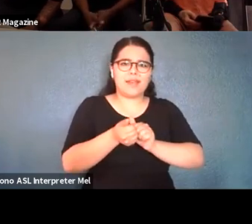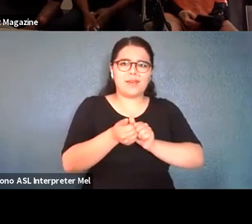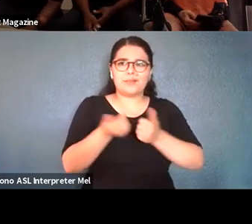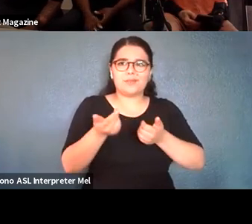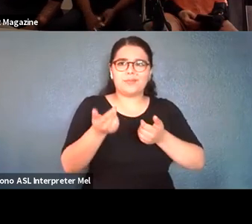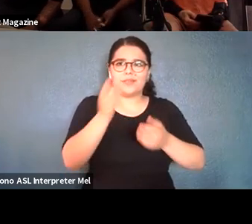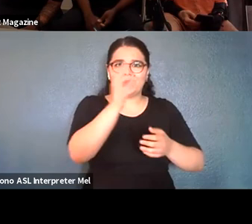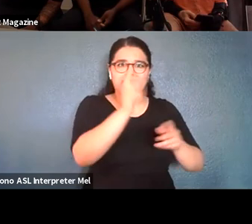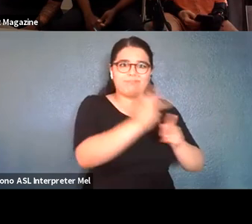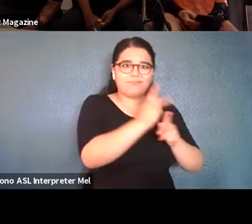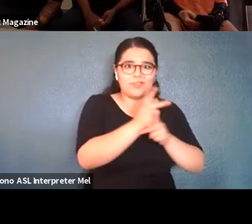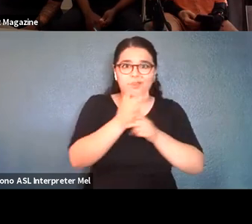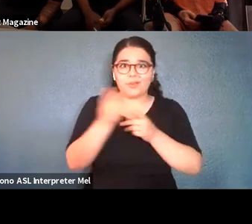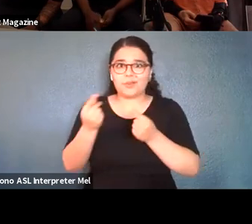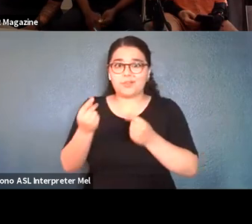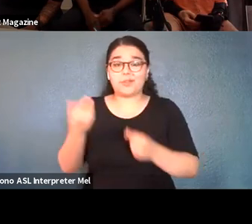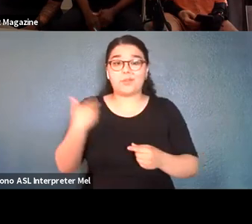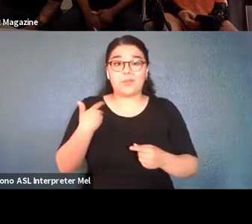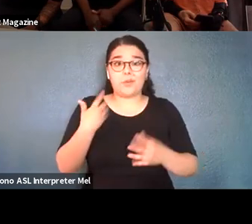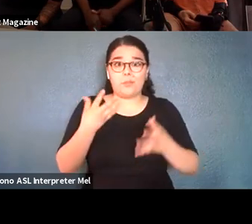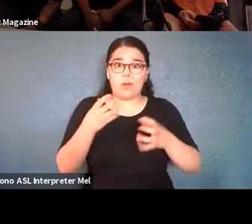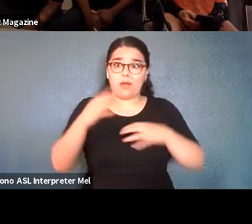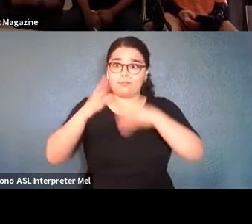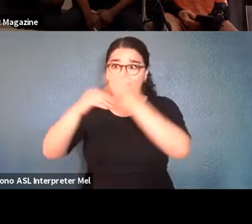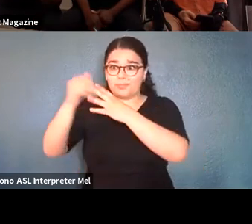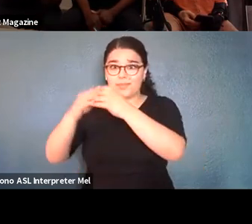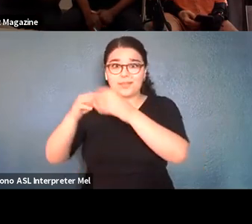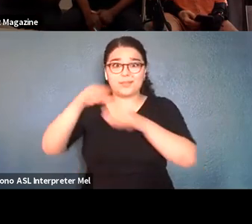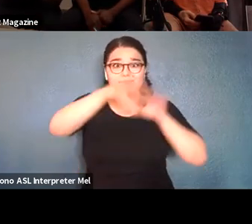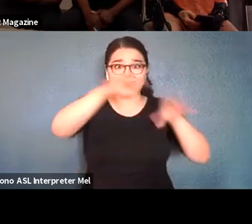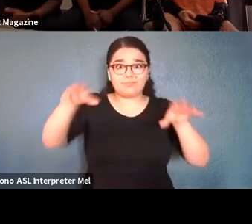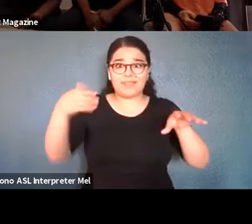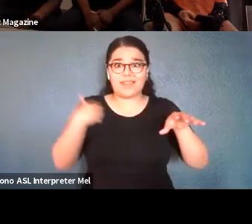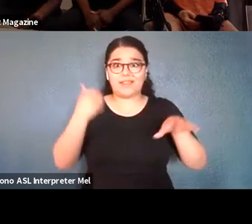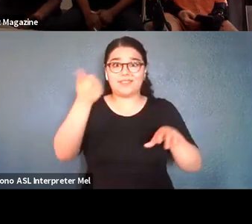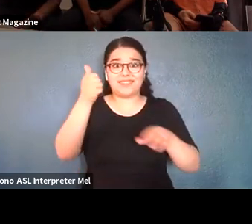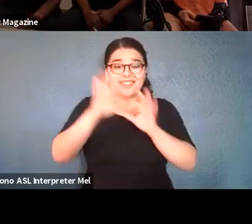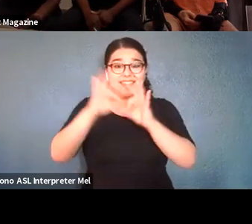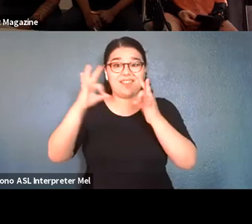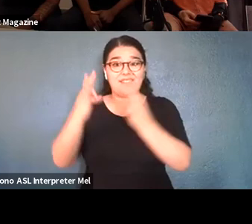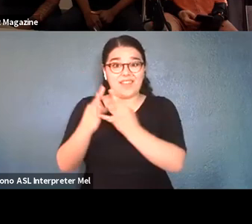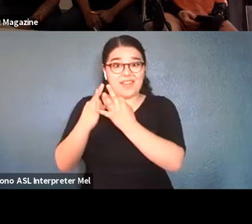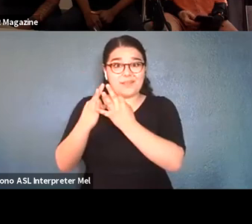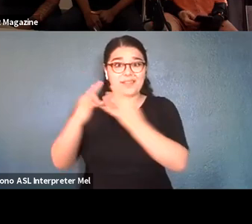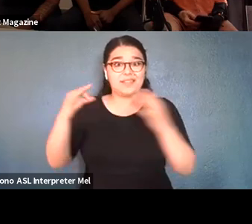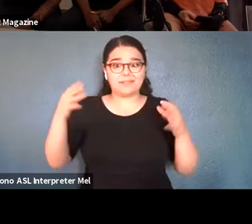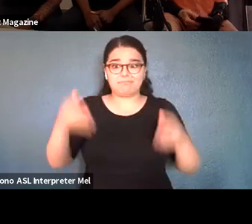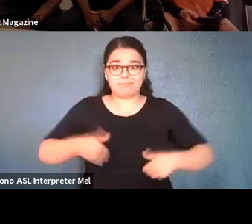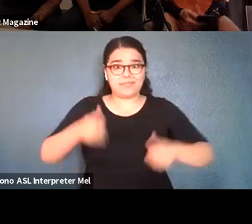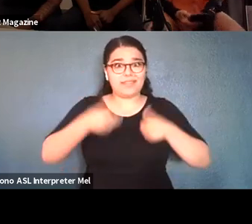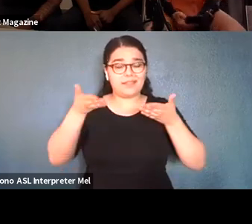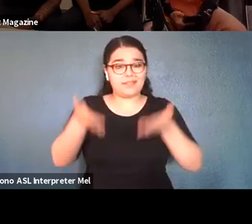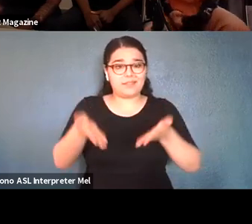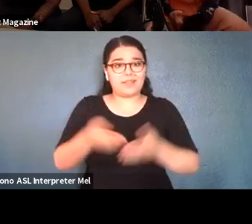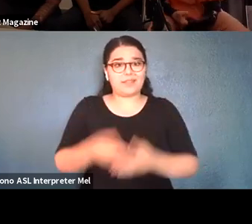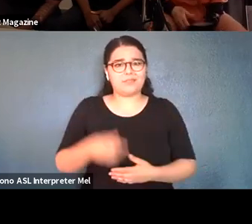going to be housing about 10 to 12 families. And it's that we use our community. We reached out to